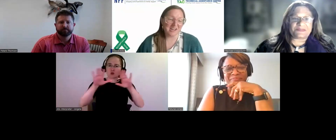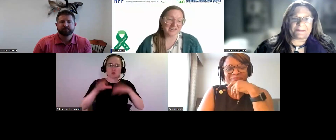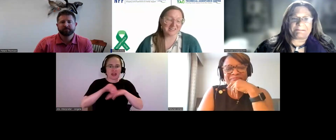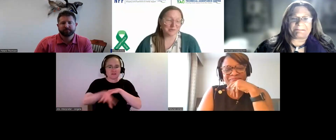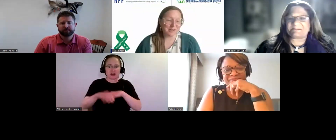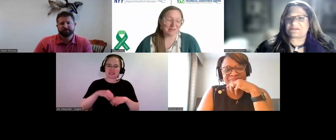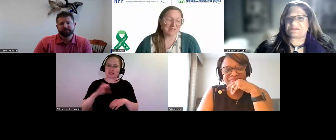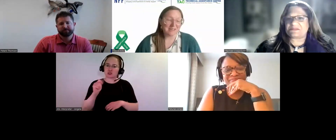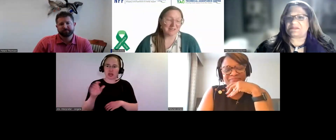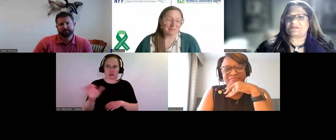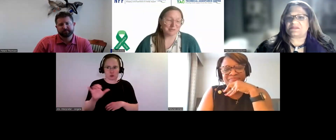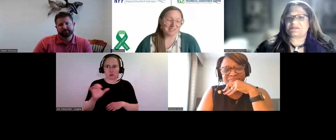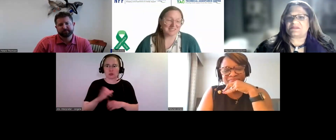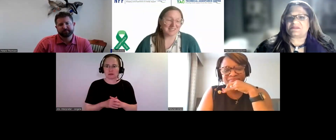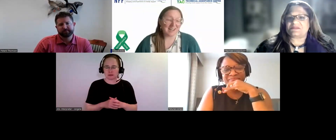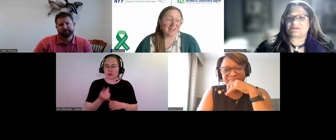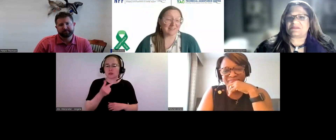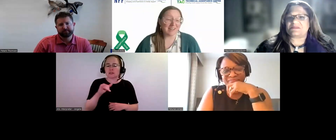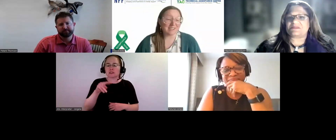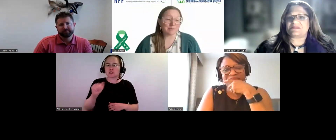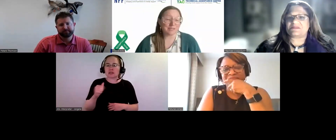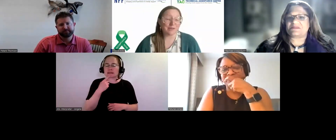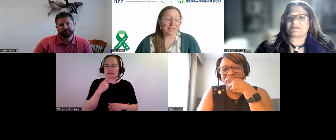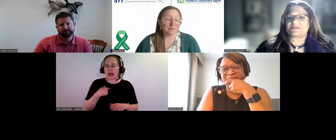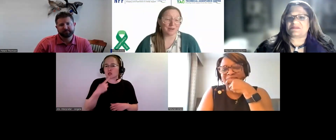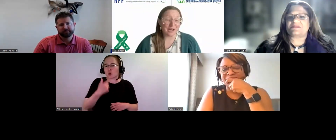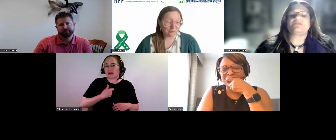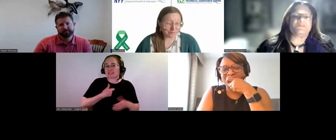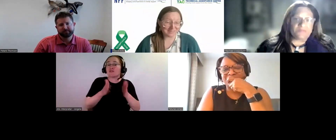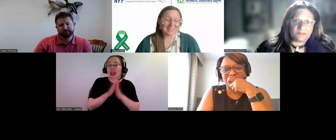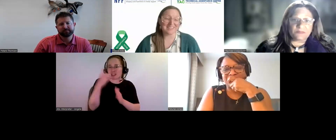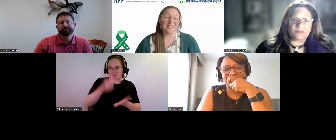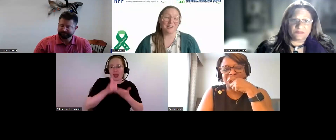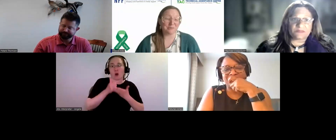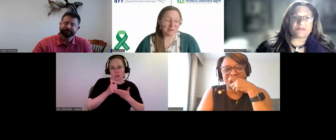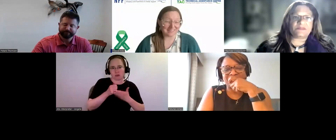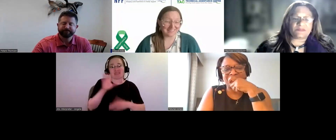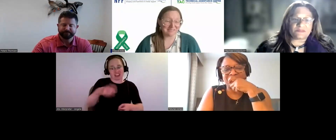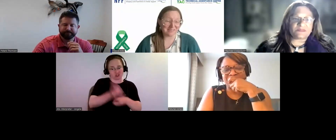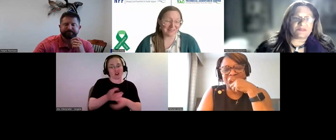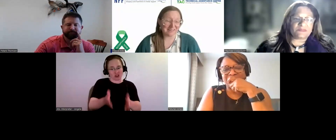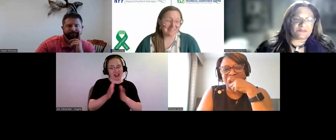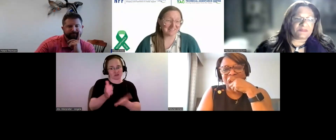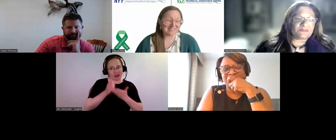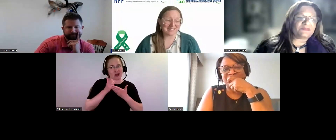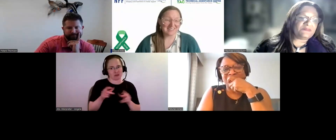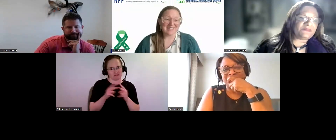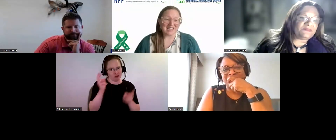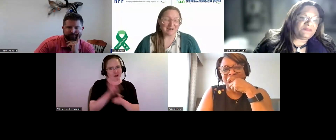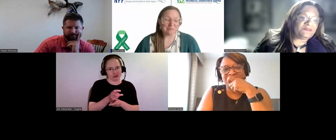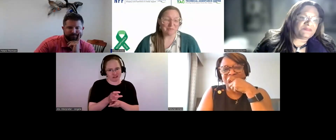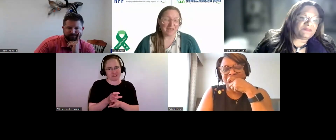in the chat as well. Gina said, I tell myself, ask for help. That's a hard one, a very hard